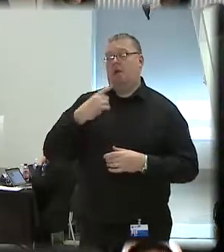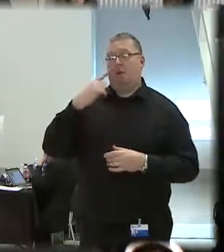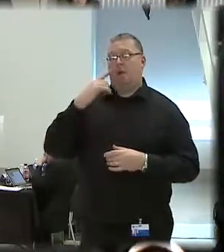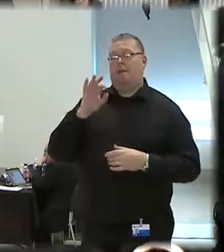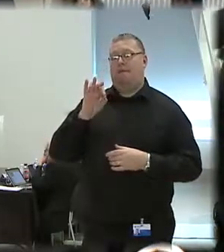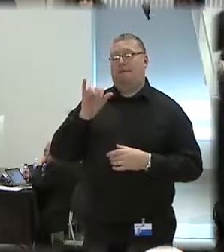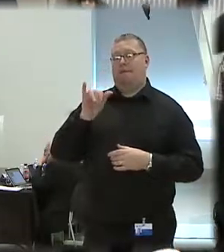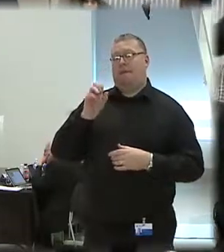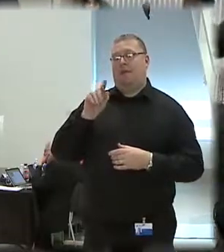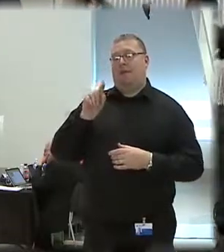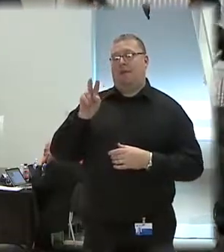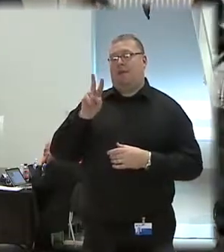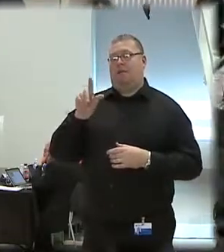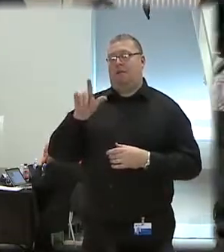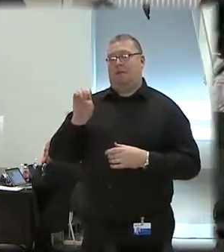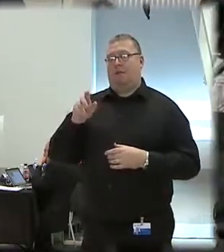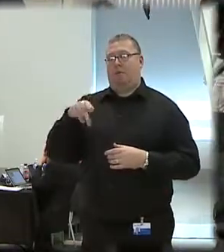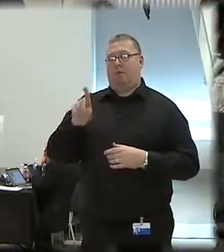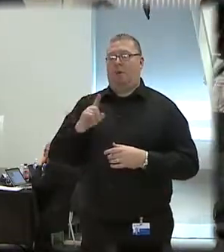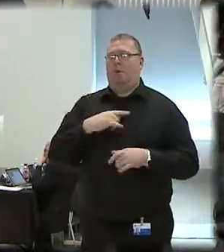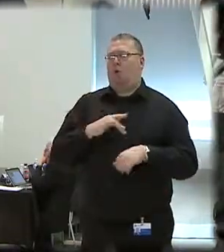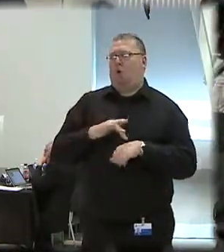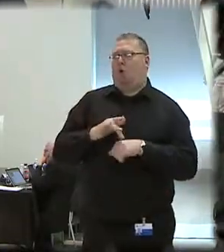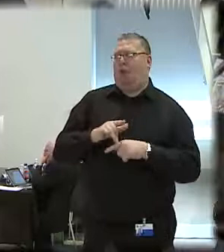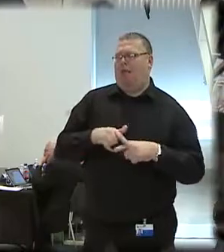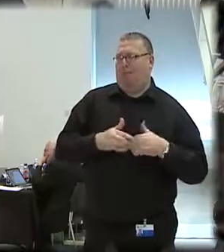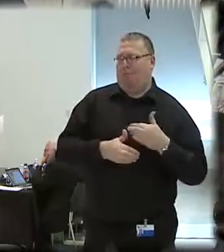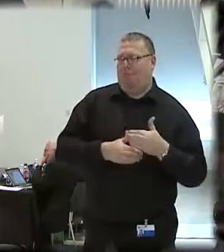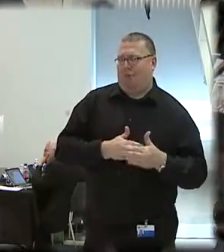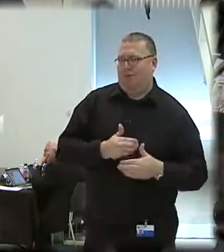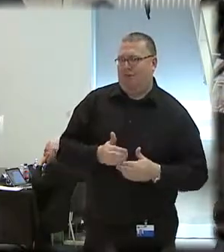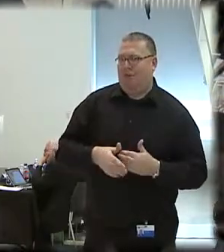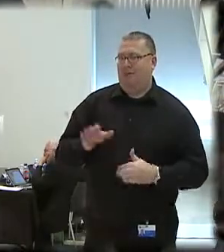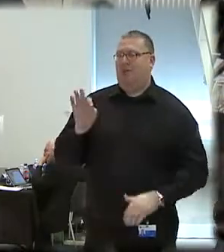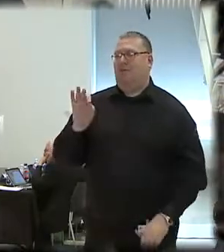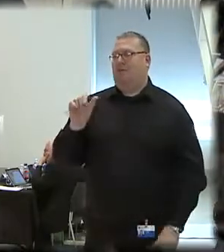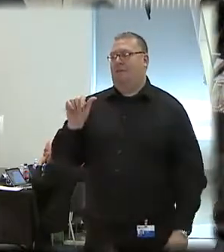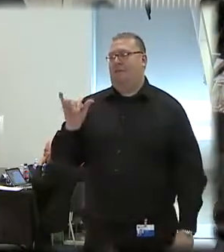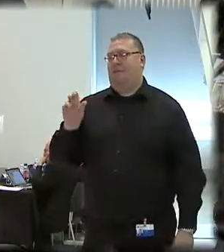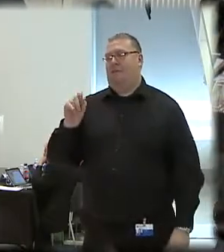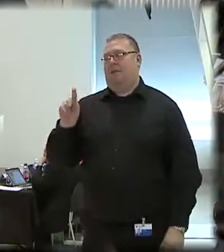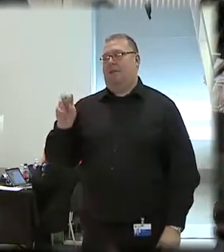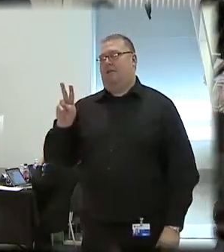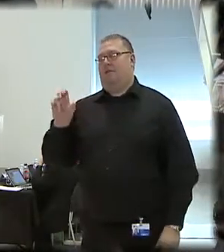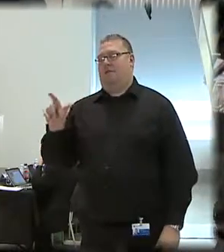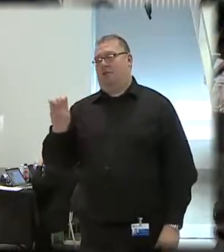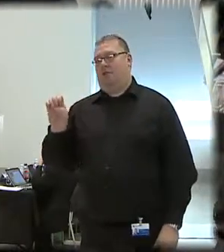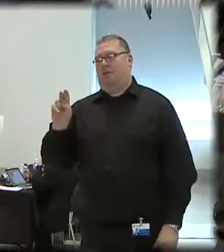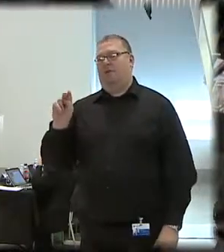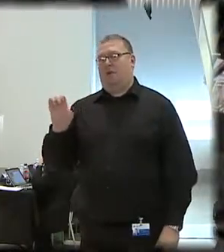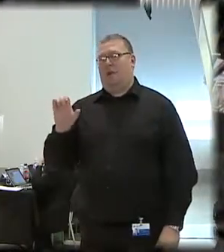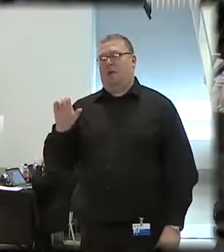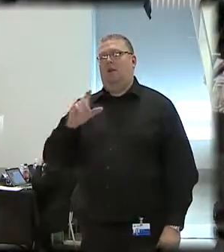we're very, very, very early in the process. We're Fayetteville, North Carolina Police Department.